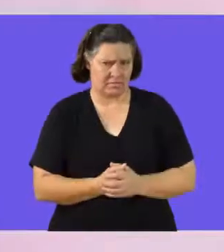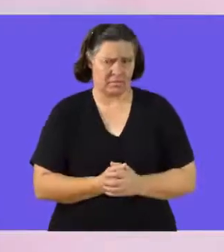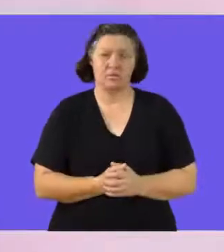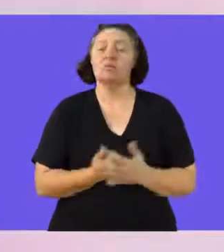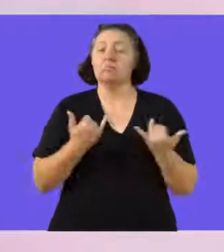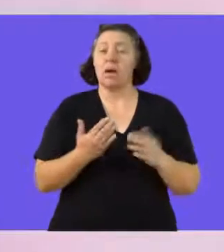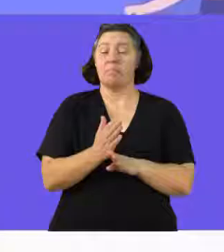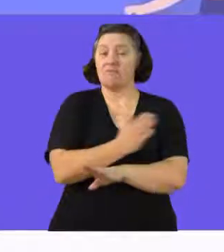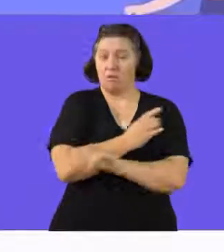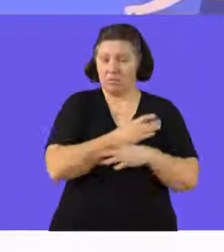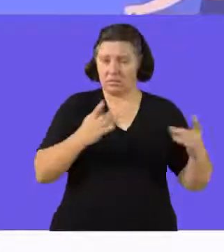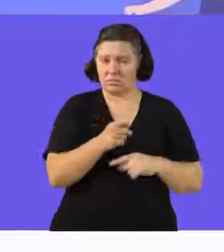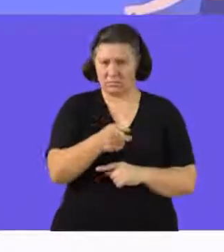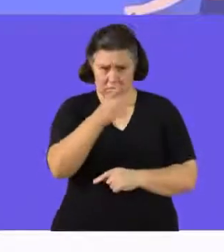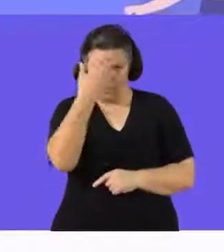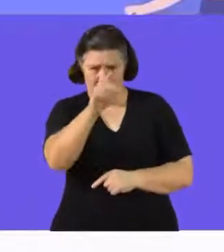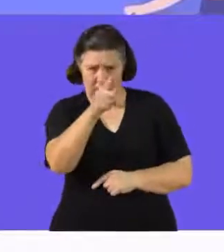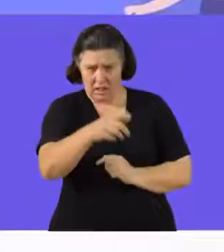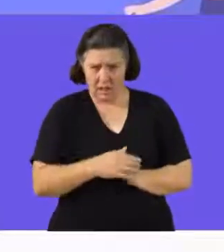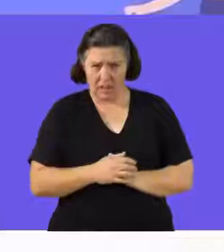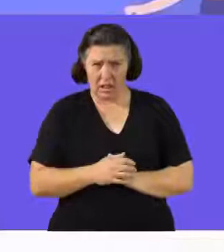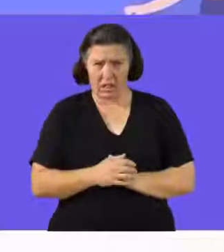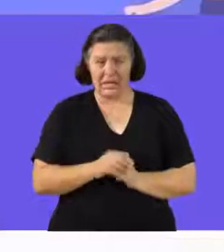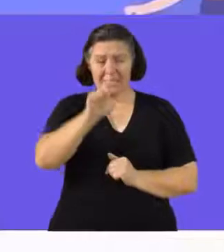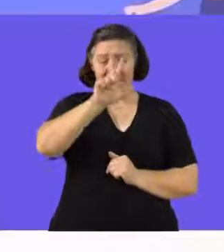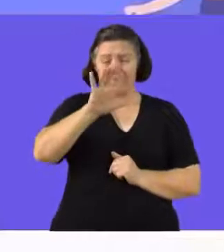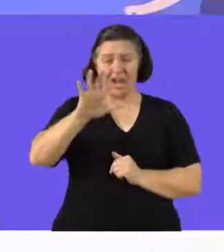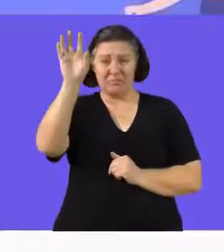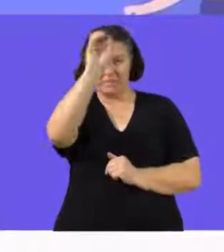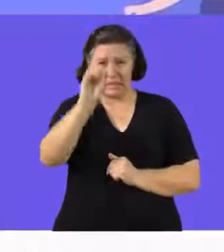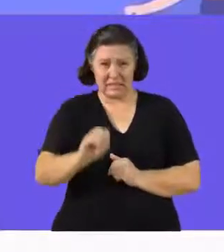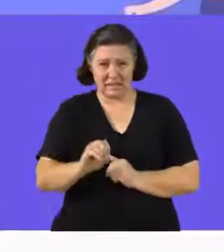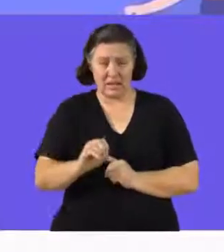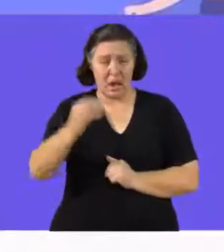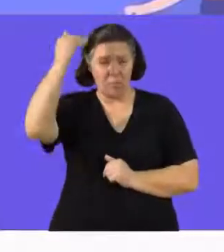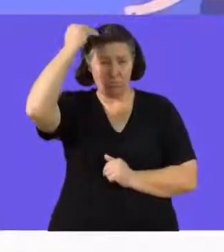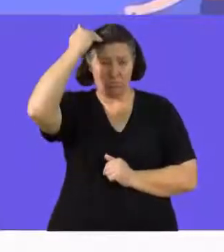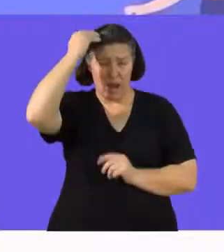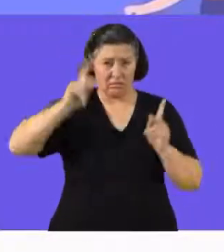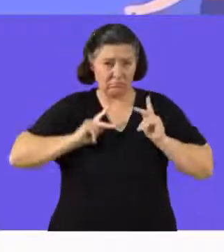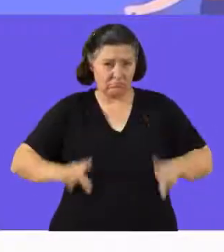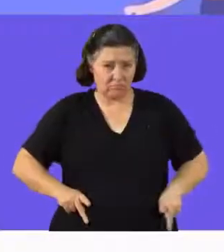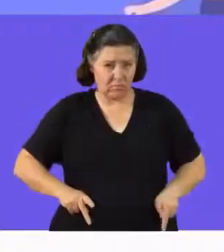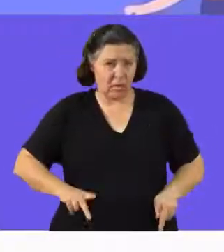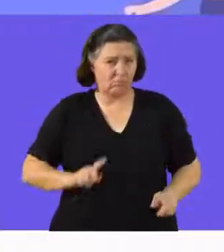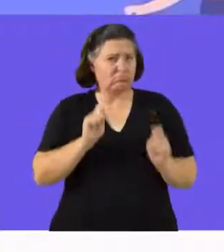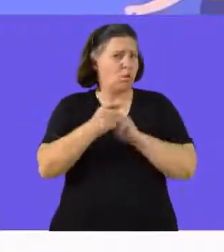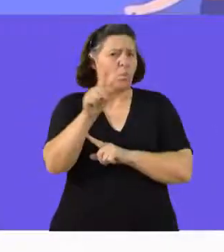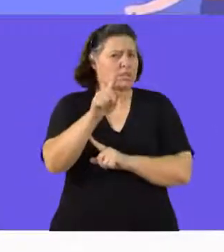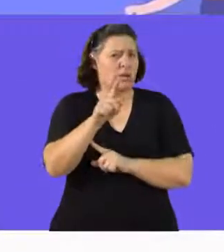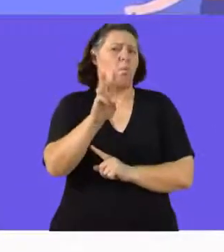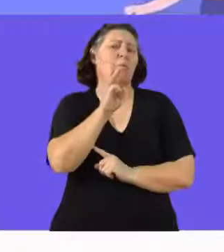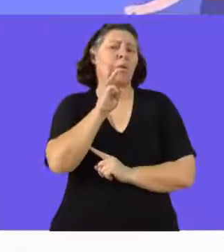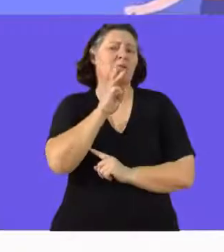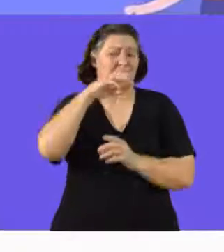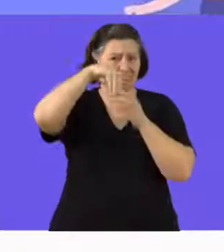our lesson, I want to check with you. Did you know that 75% of the human brain is water? I'm going to